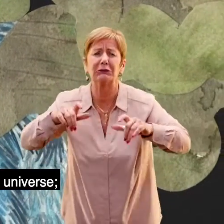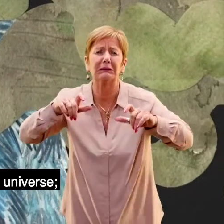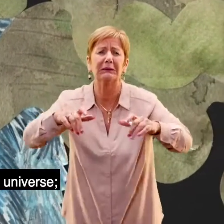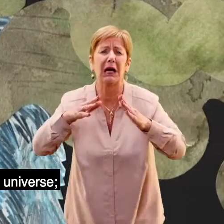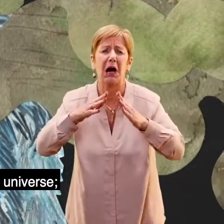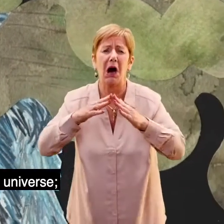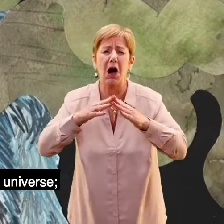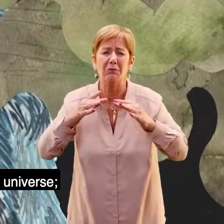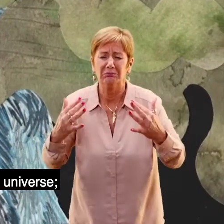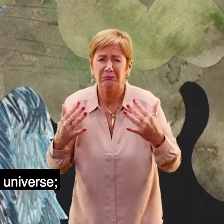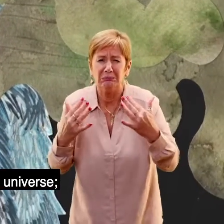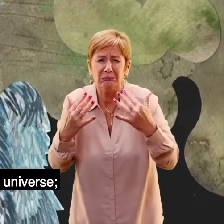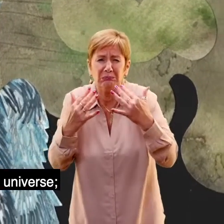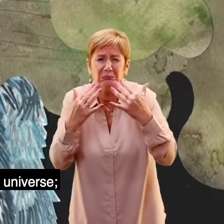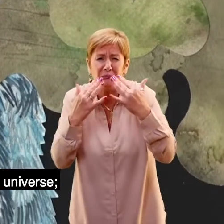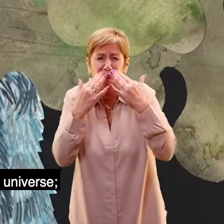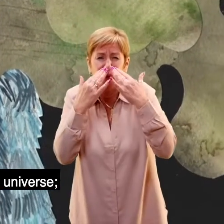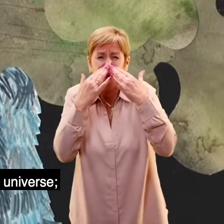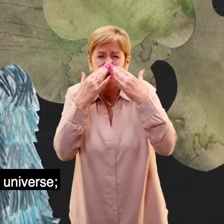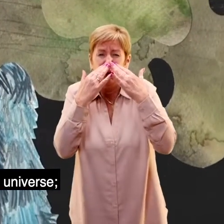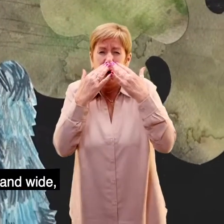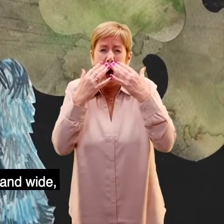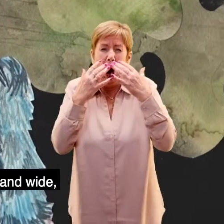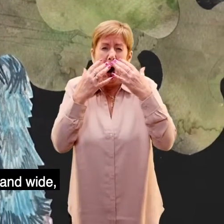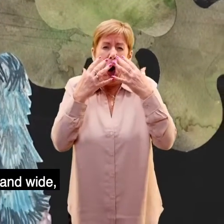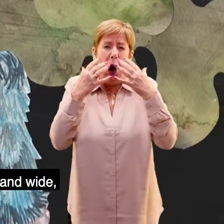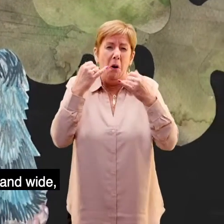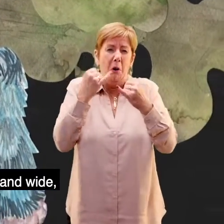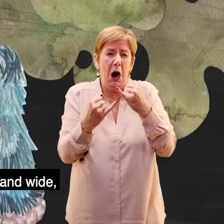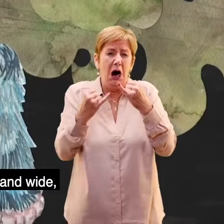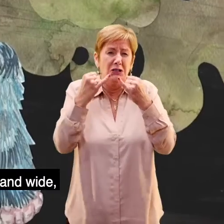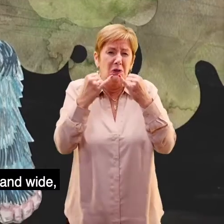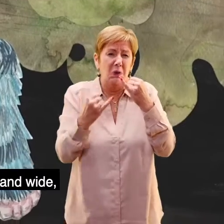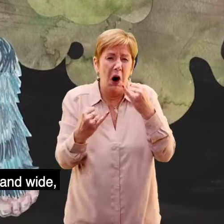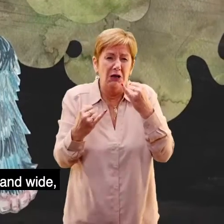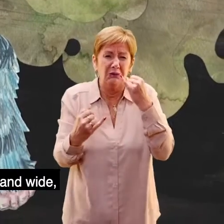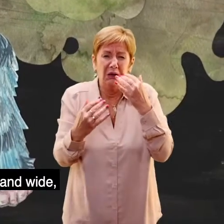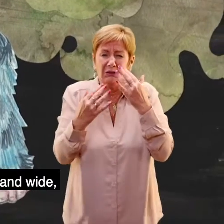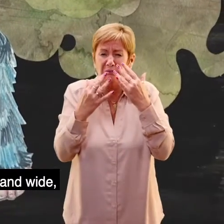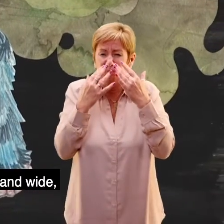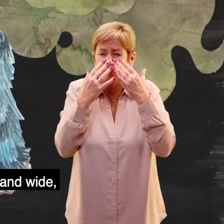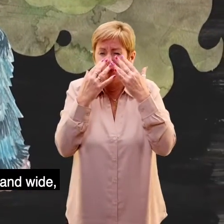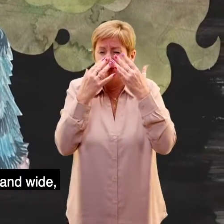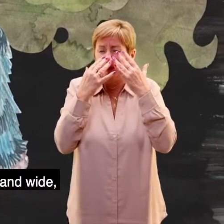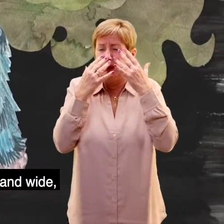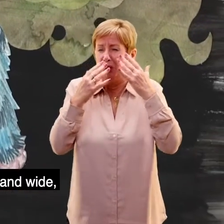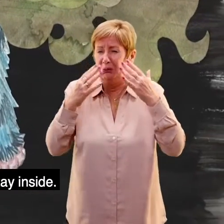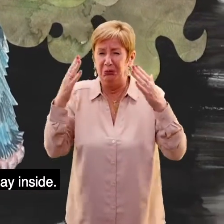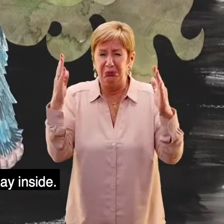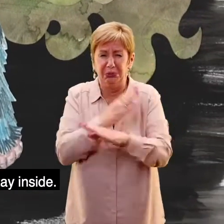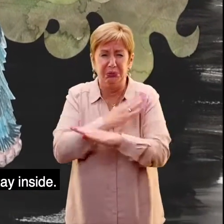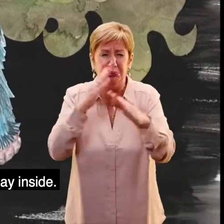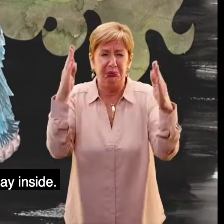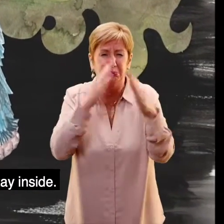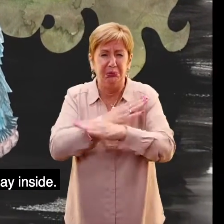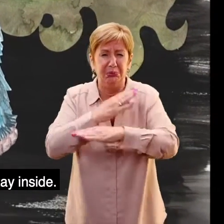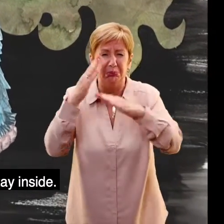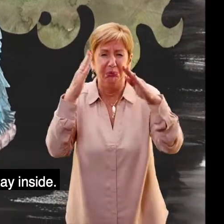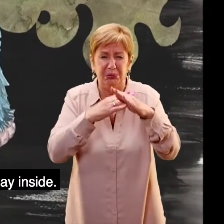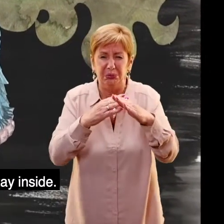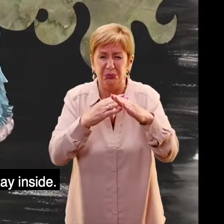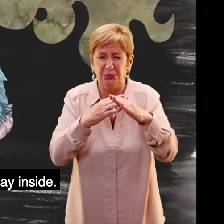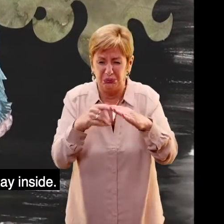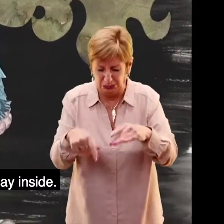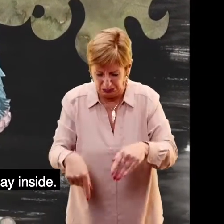the universe. A repulsive fog stretching far and wide, making all monster children